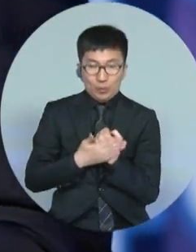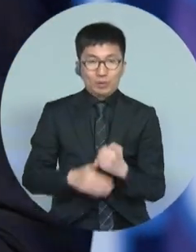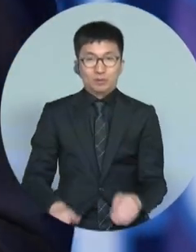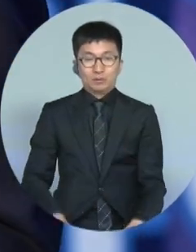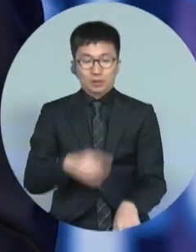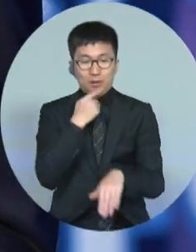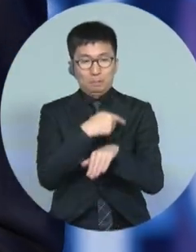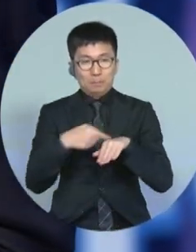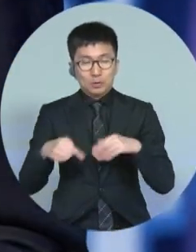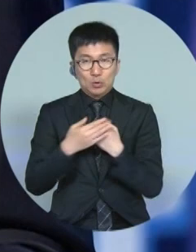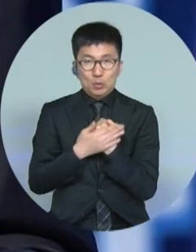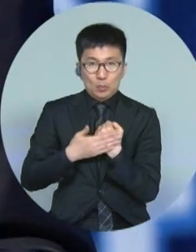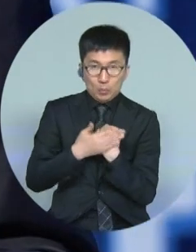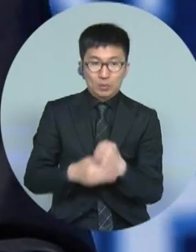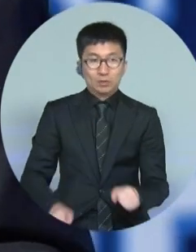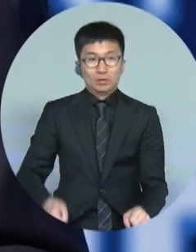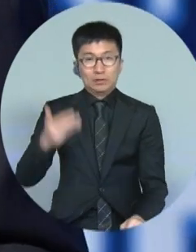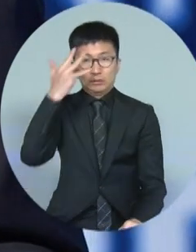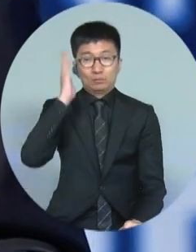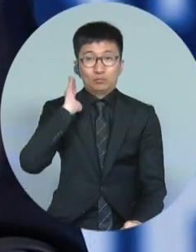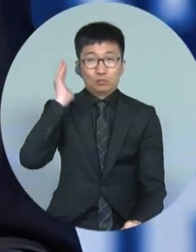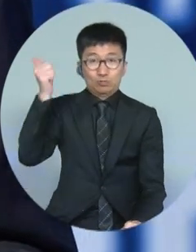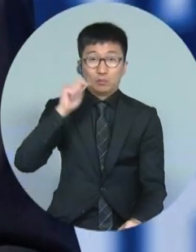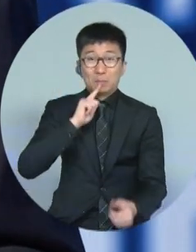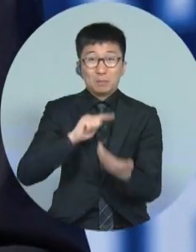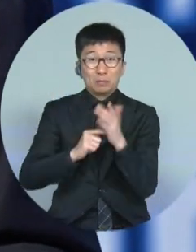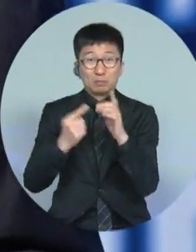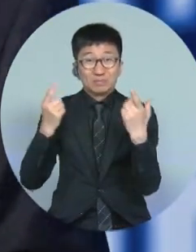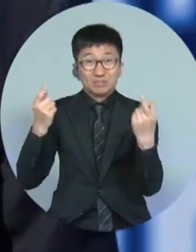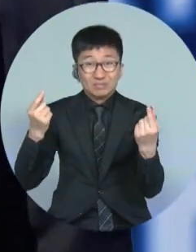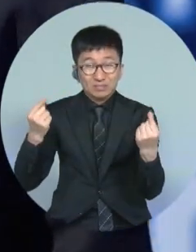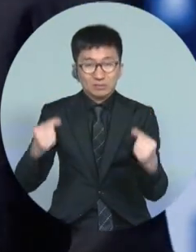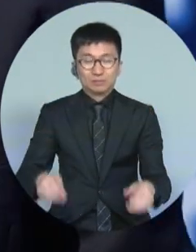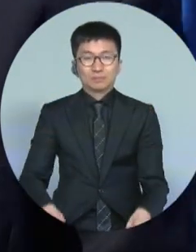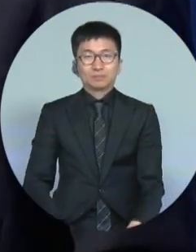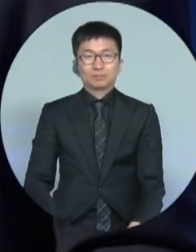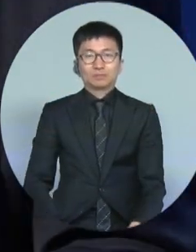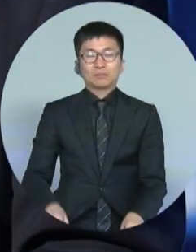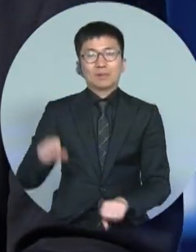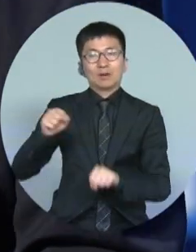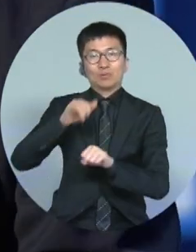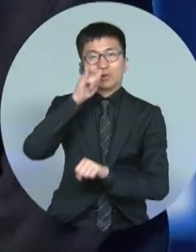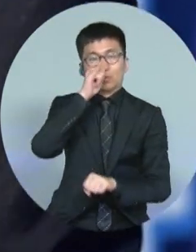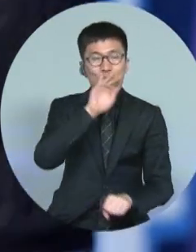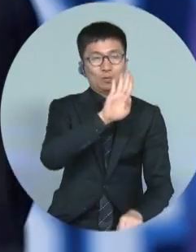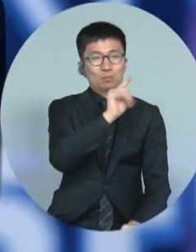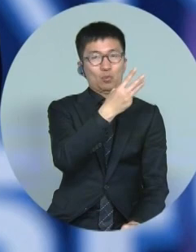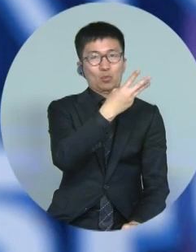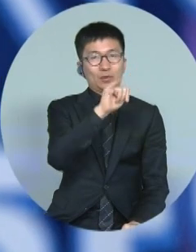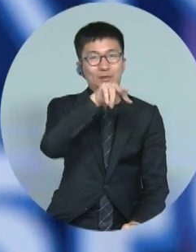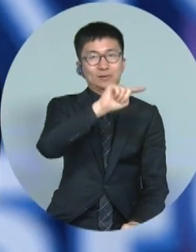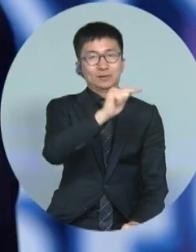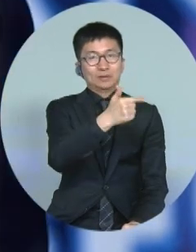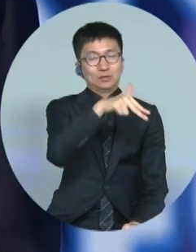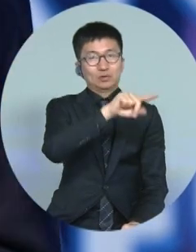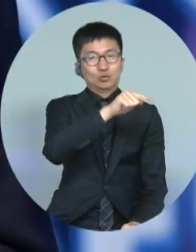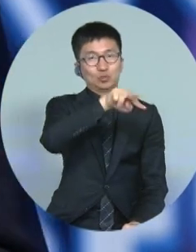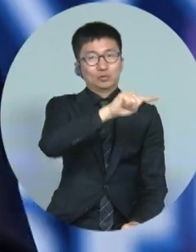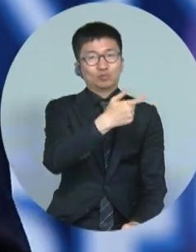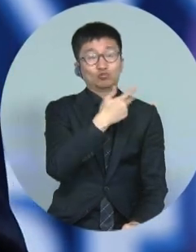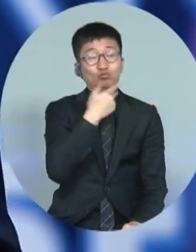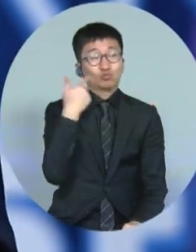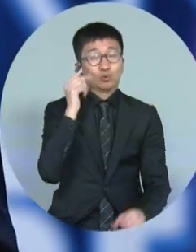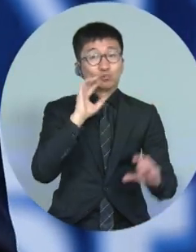Trump, my own ex-Prime Minister Boris Johnson, who play on the fears and promise to bring back